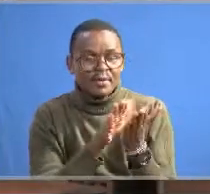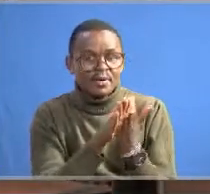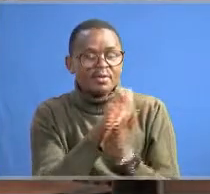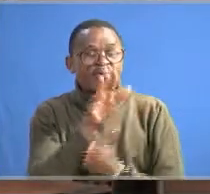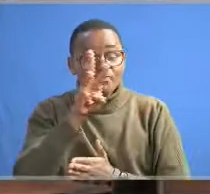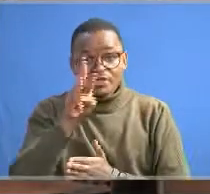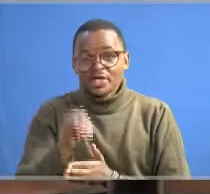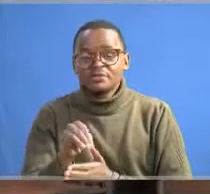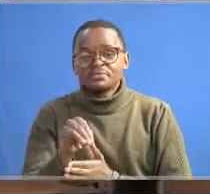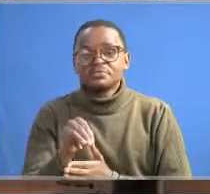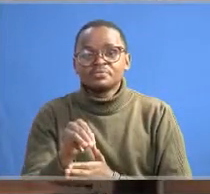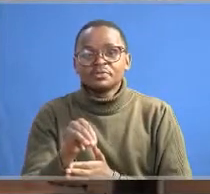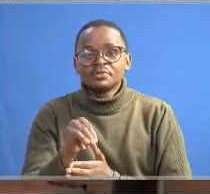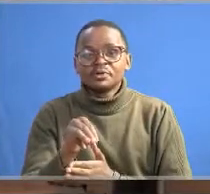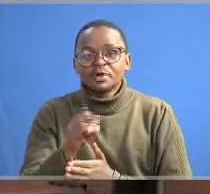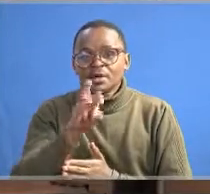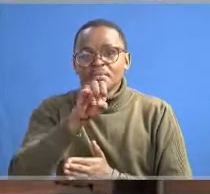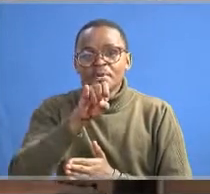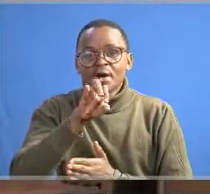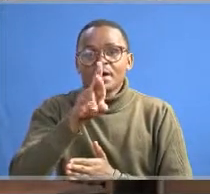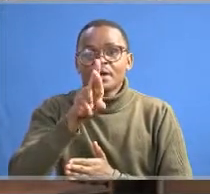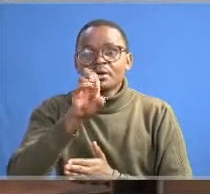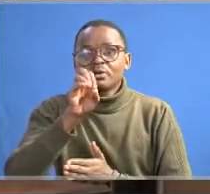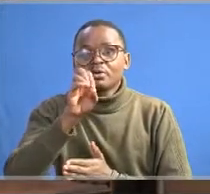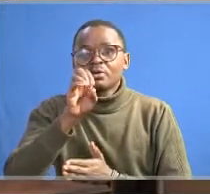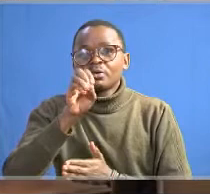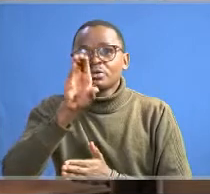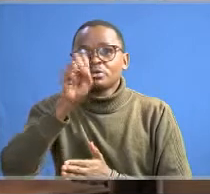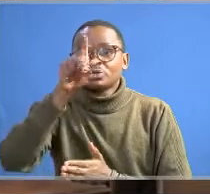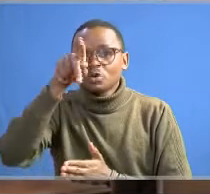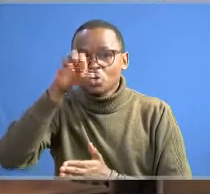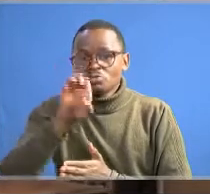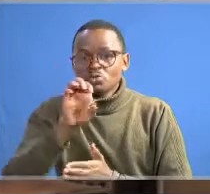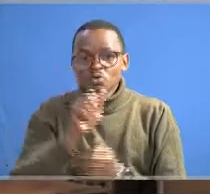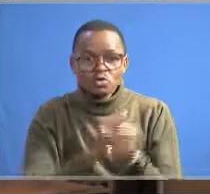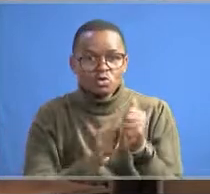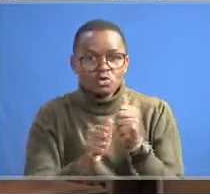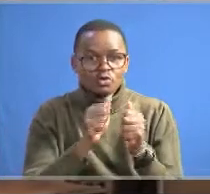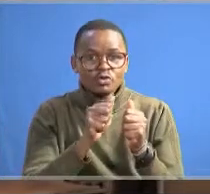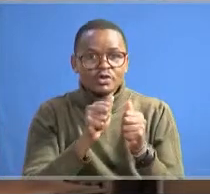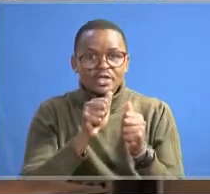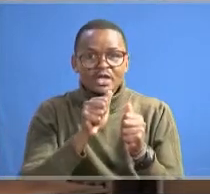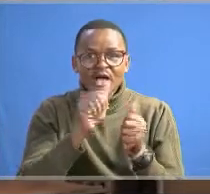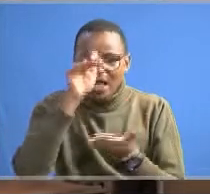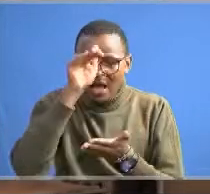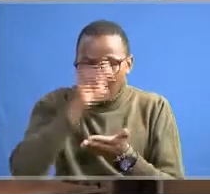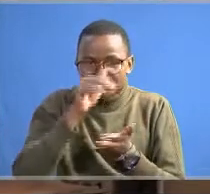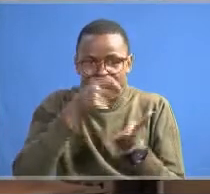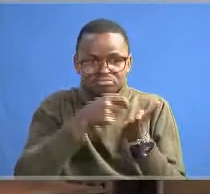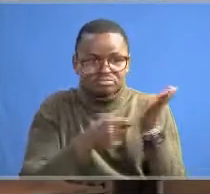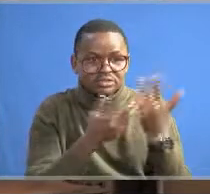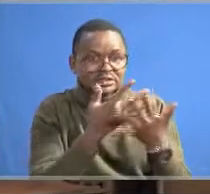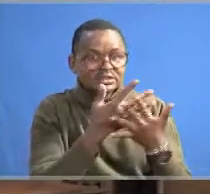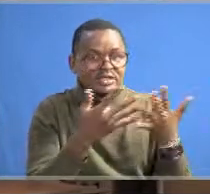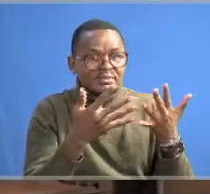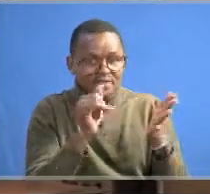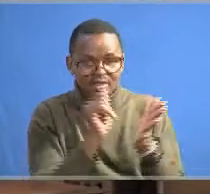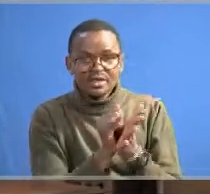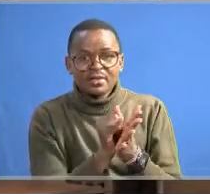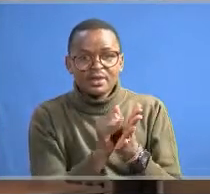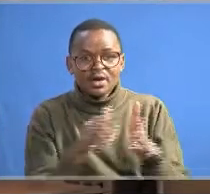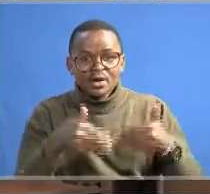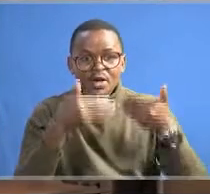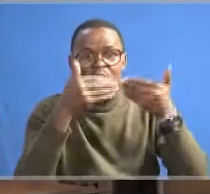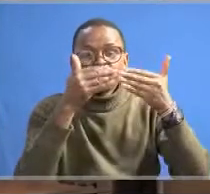them microscopes, which are low cost and also something that we could